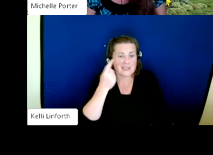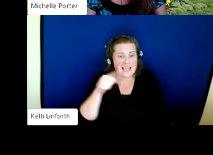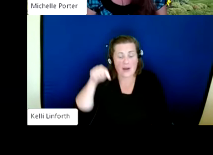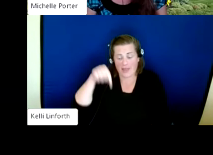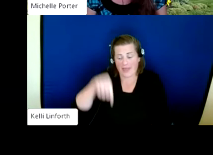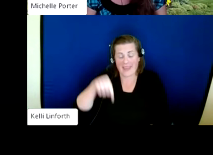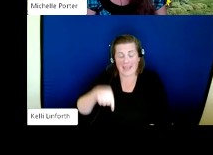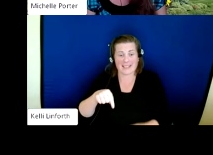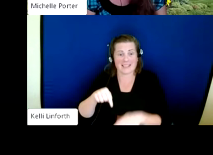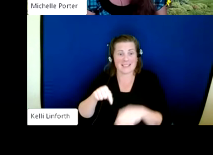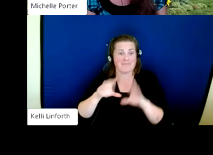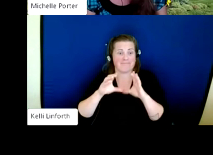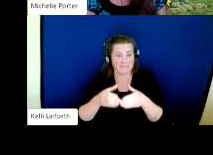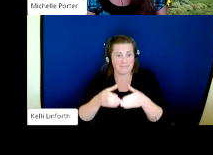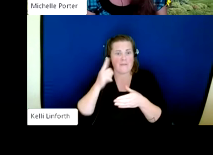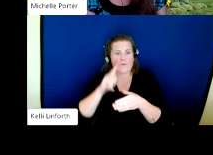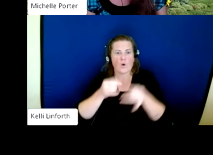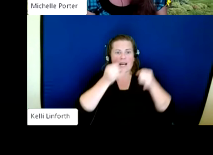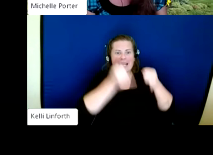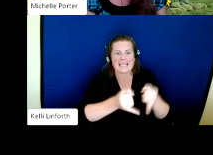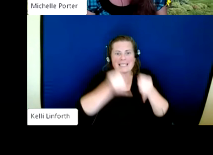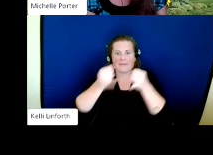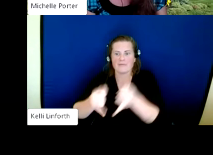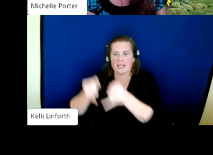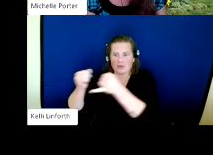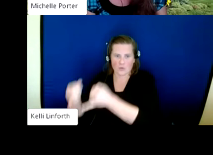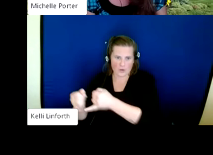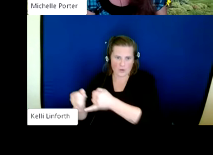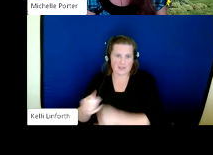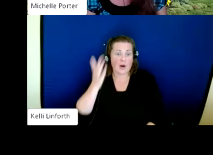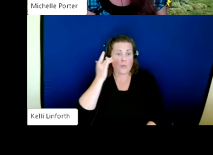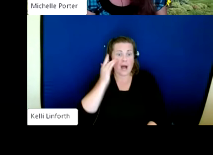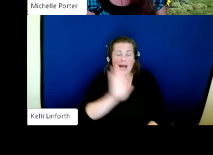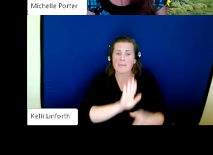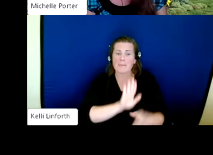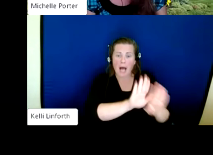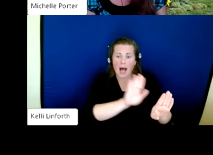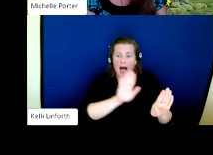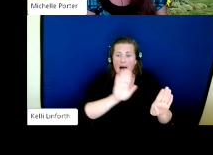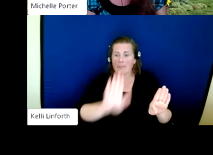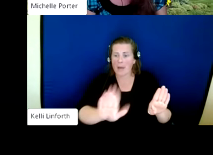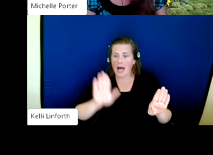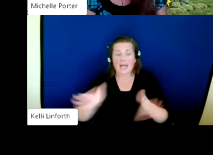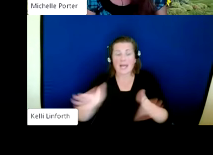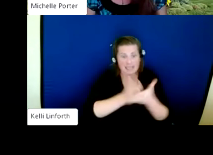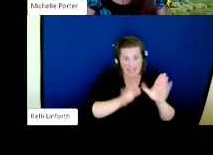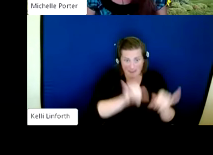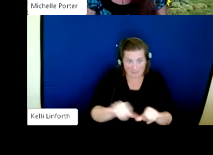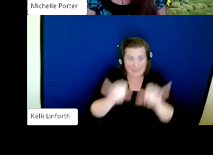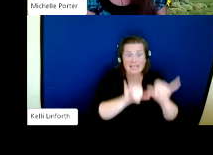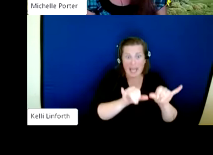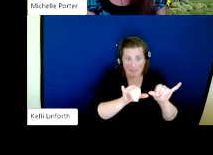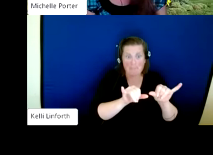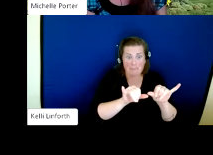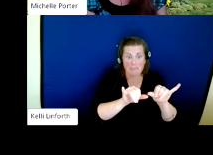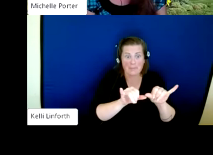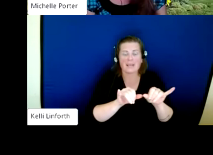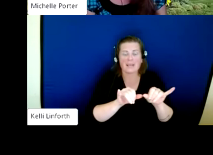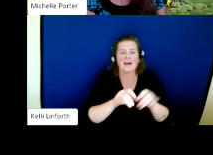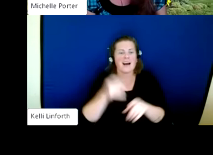we know that people are all aging differently. There are some commonalities, but within the